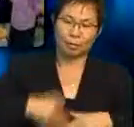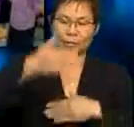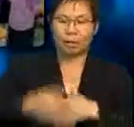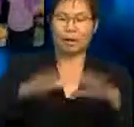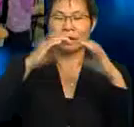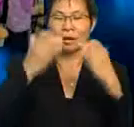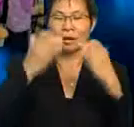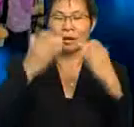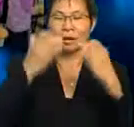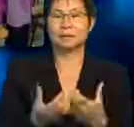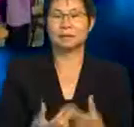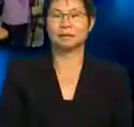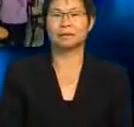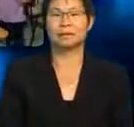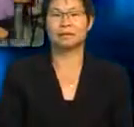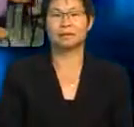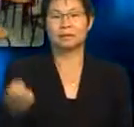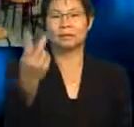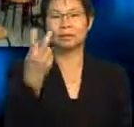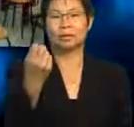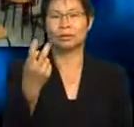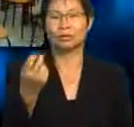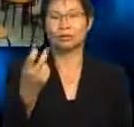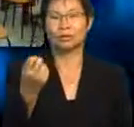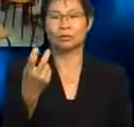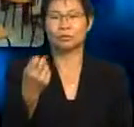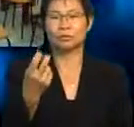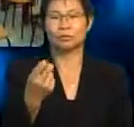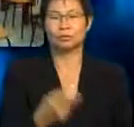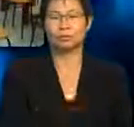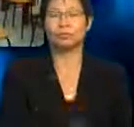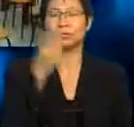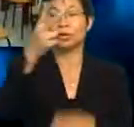Okay, come in front, class. Come in front. 12